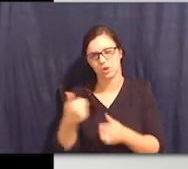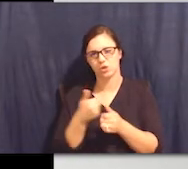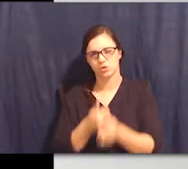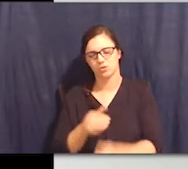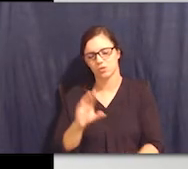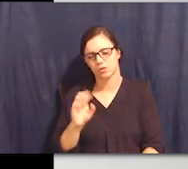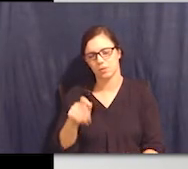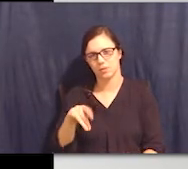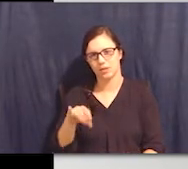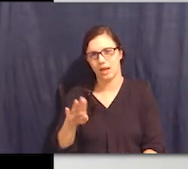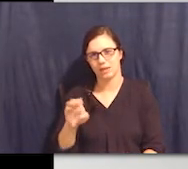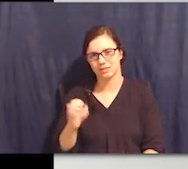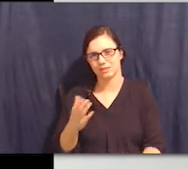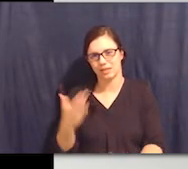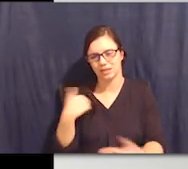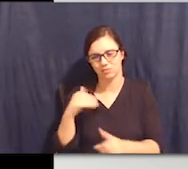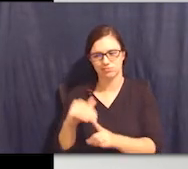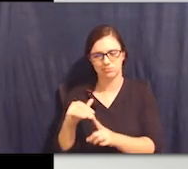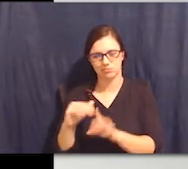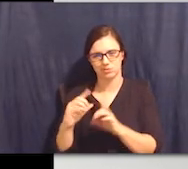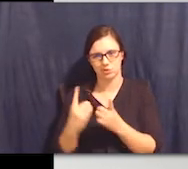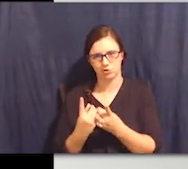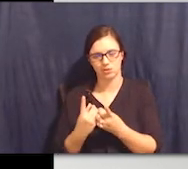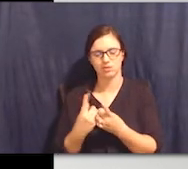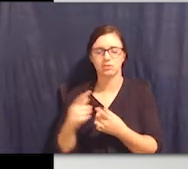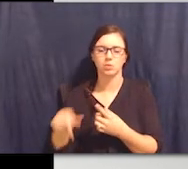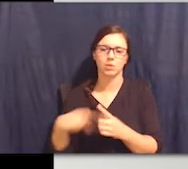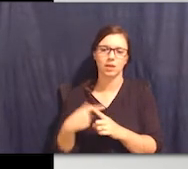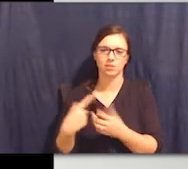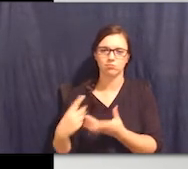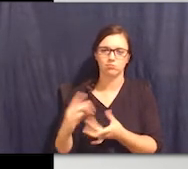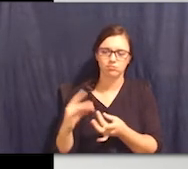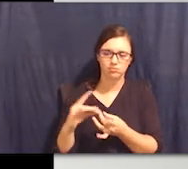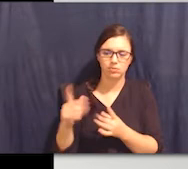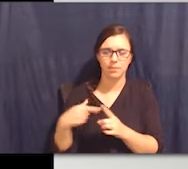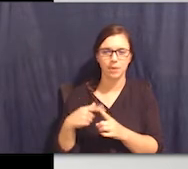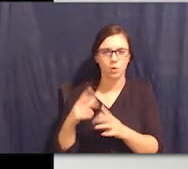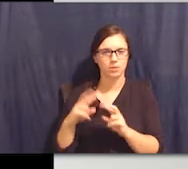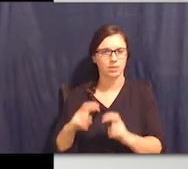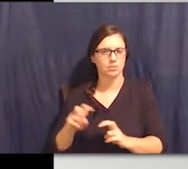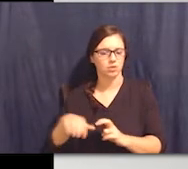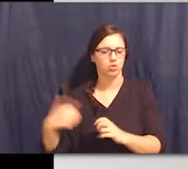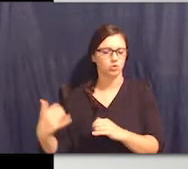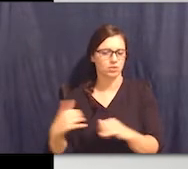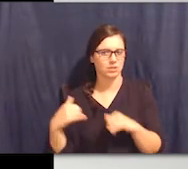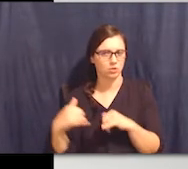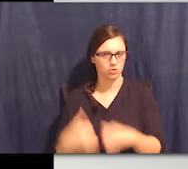compliance thing that we remind districts of when we're talking about assessments on alternate standards.